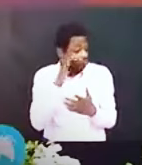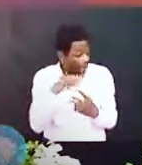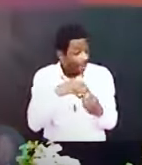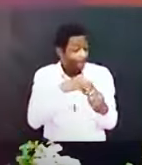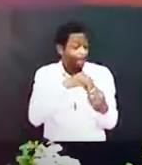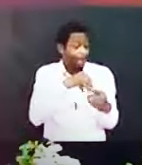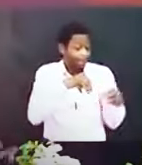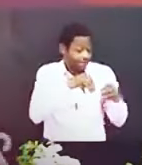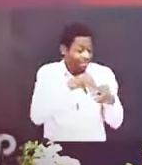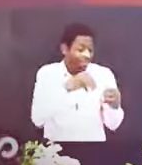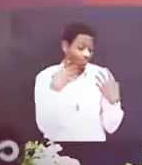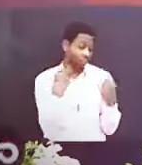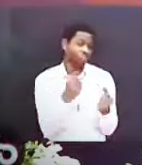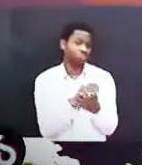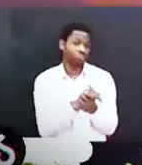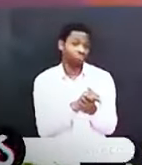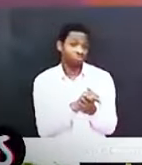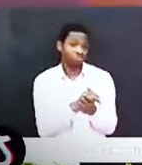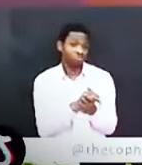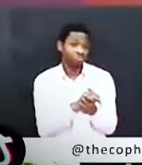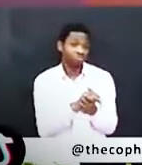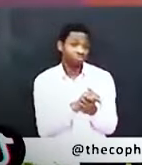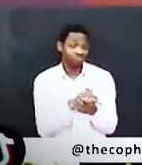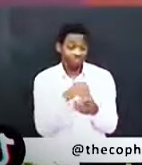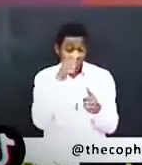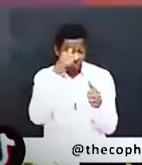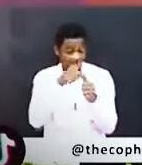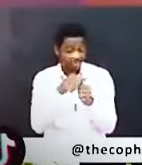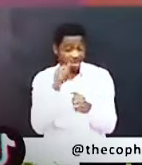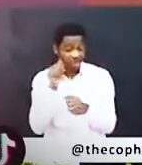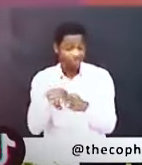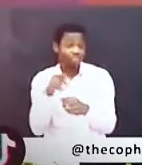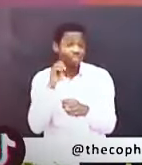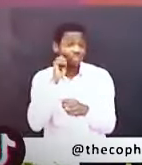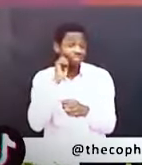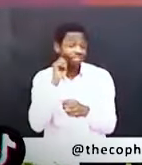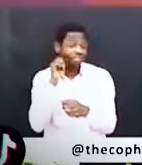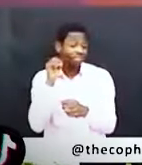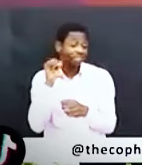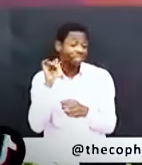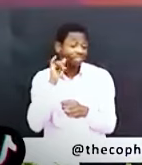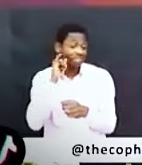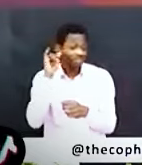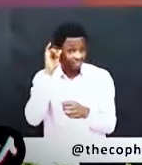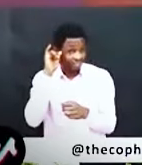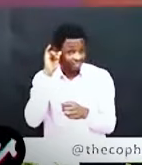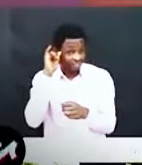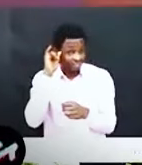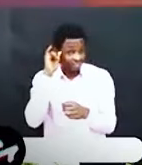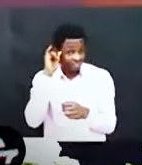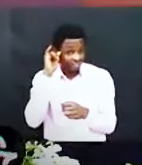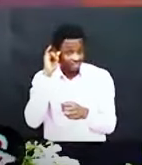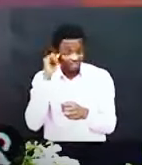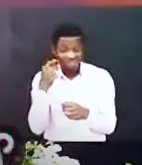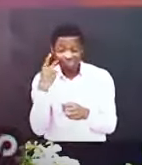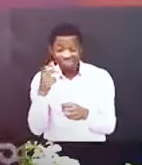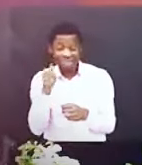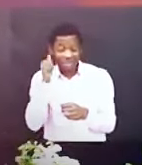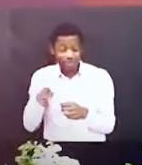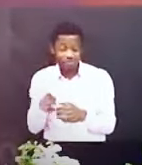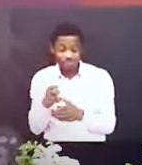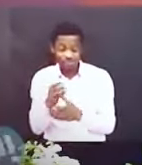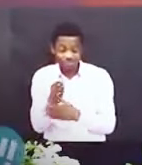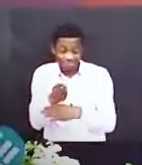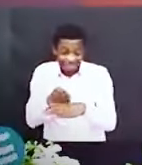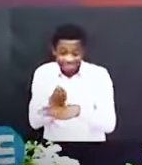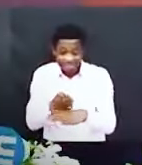heard Apostle J. Quartin say, you see that Apostle too can, Obetrisikan.